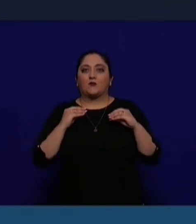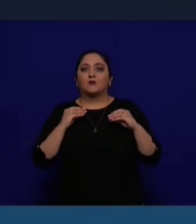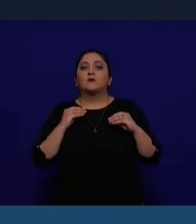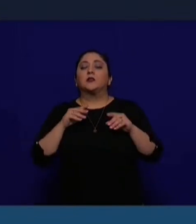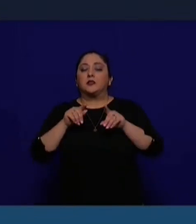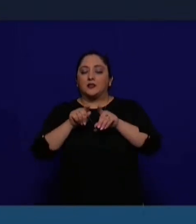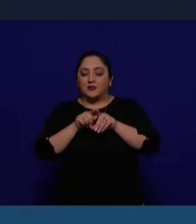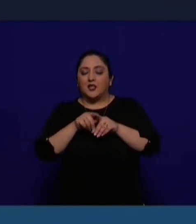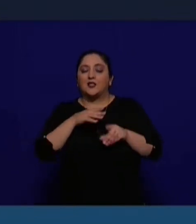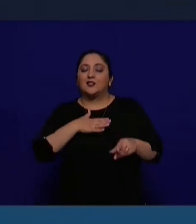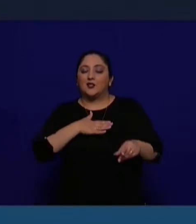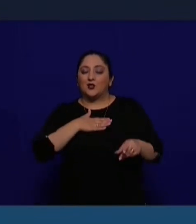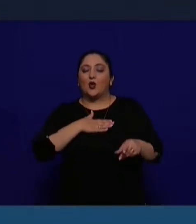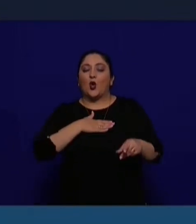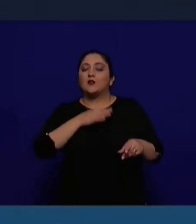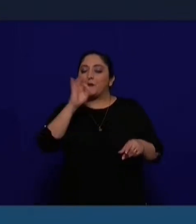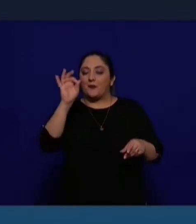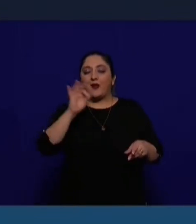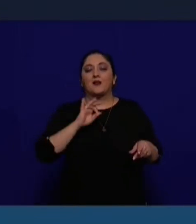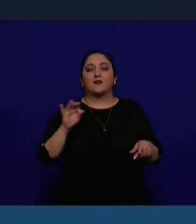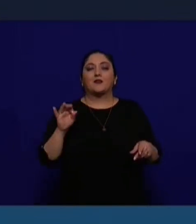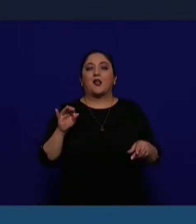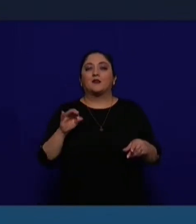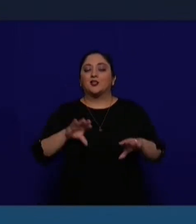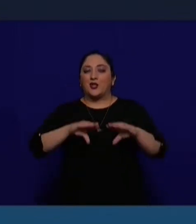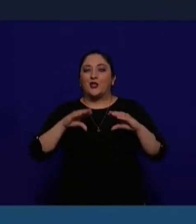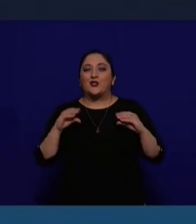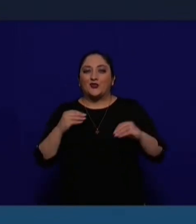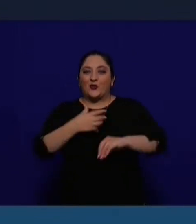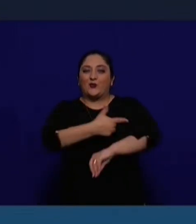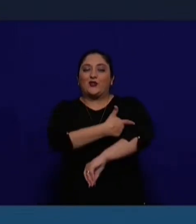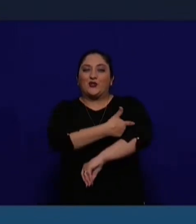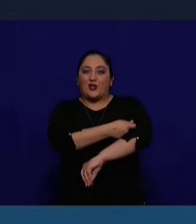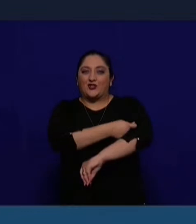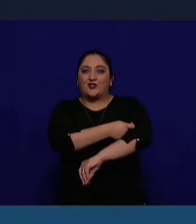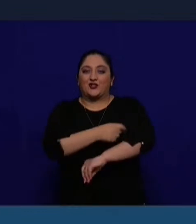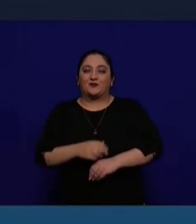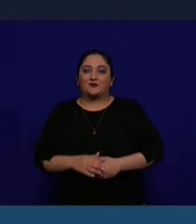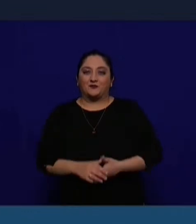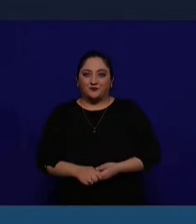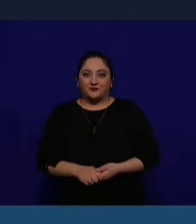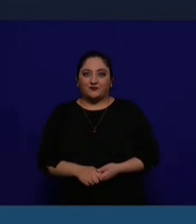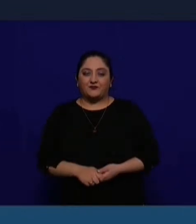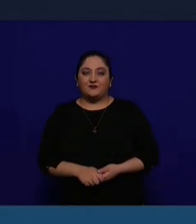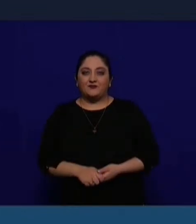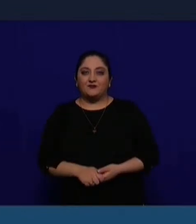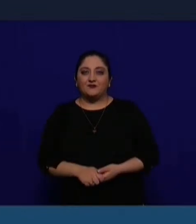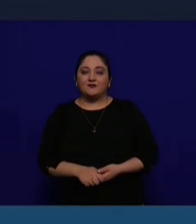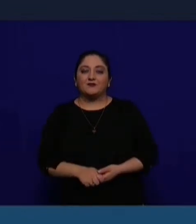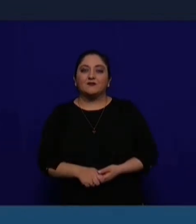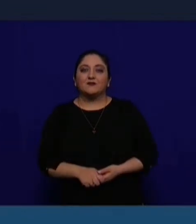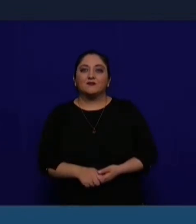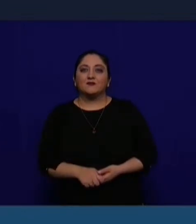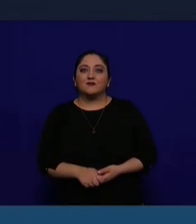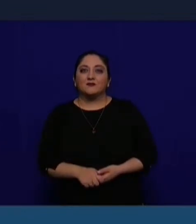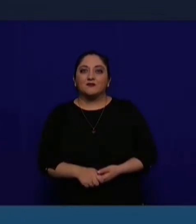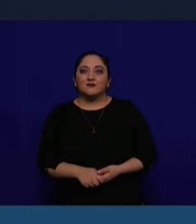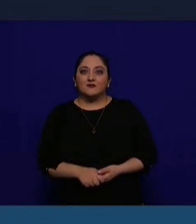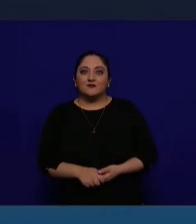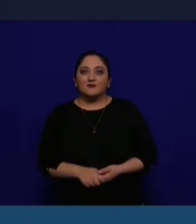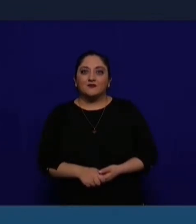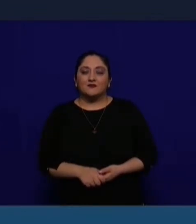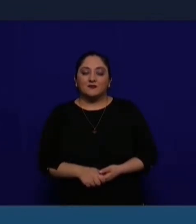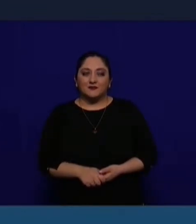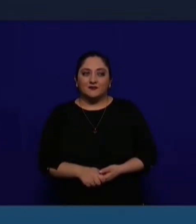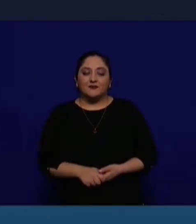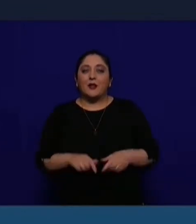l-istess coverage rate li aħna qegħdin naraw fuq l-etajiet tal-fuq minn 80 sena wkoll. Aħna